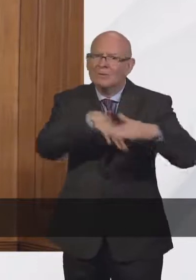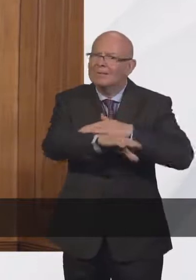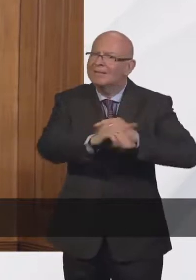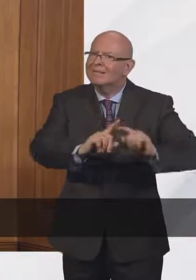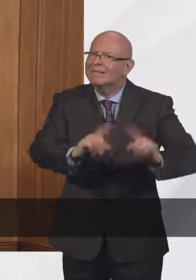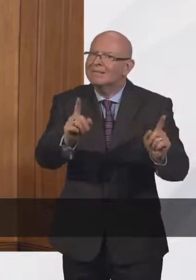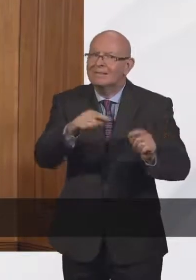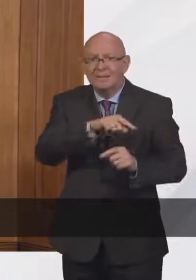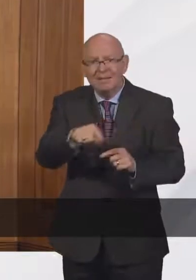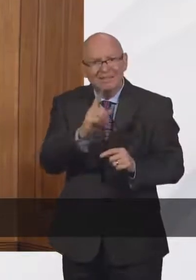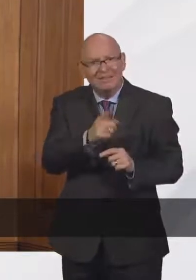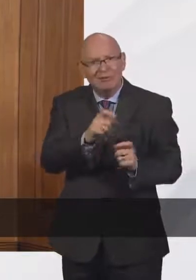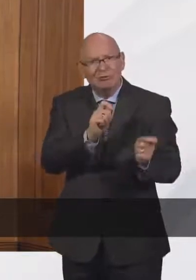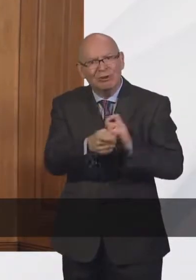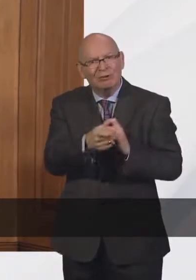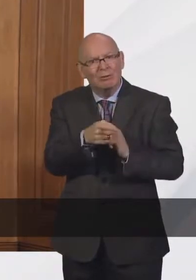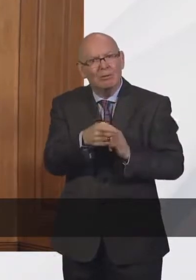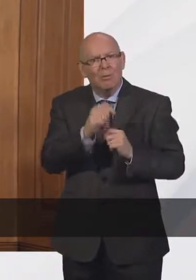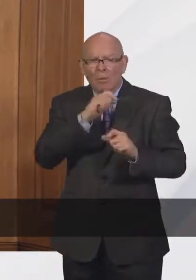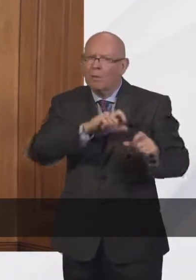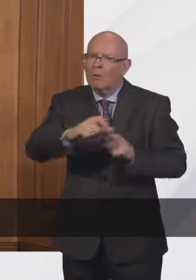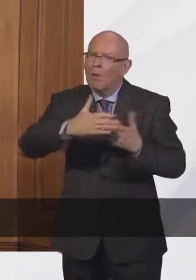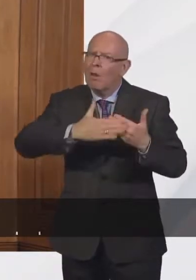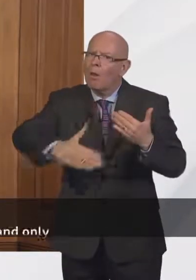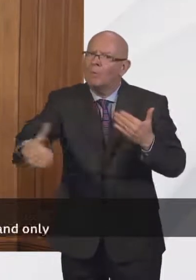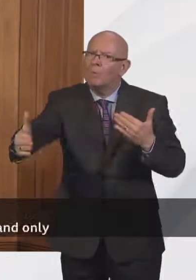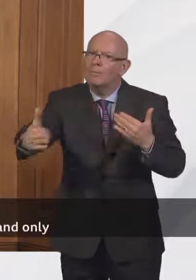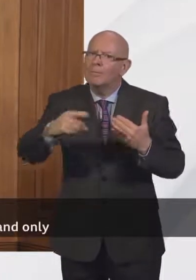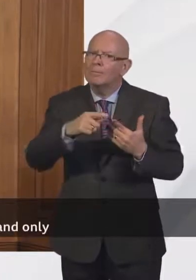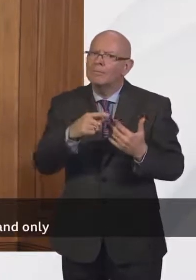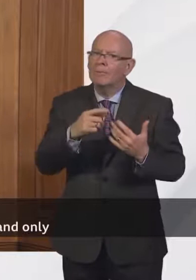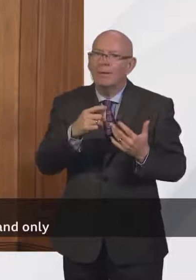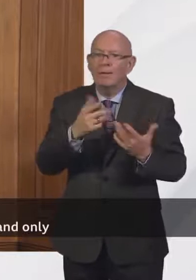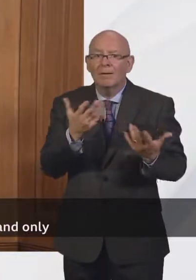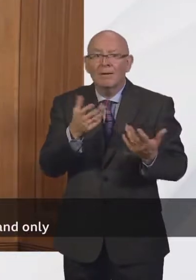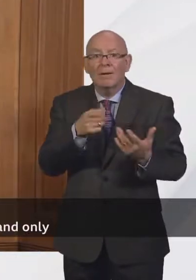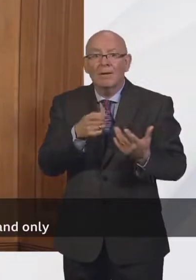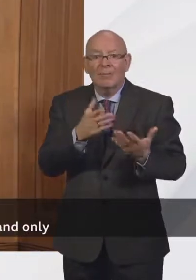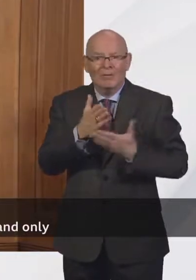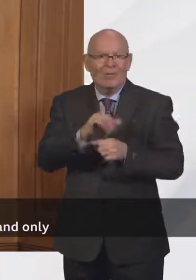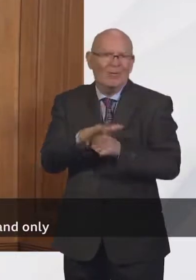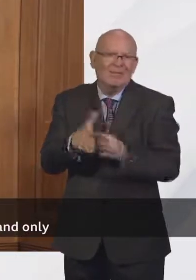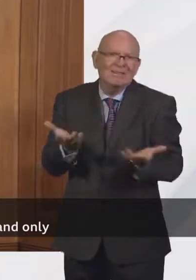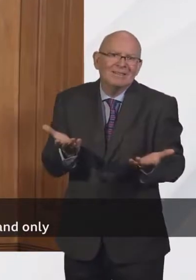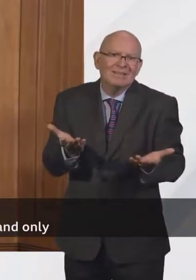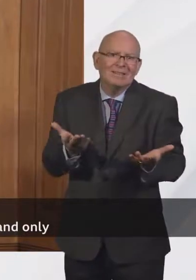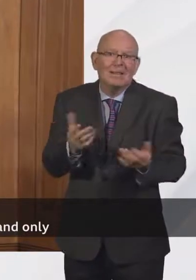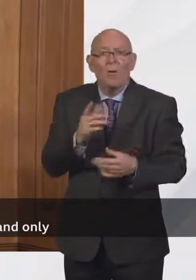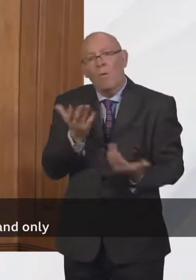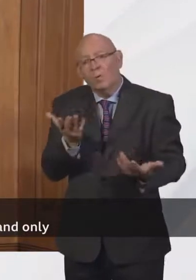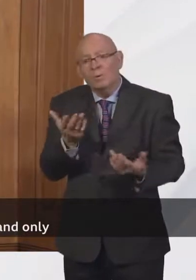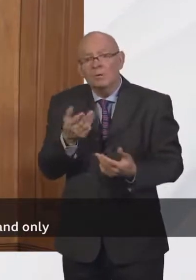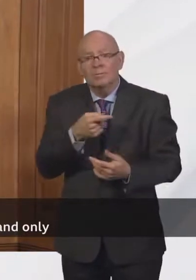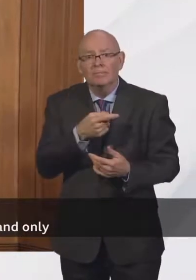they always will. But there is a steady movement in that direction, and GPs are working the whole time to try and improve that.